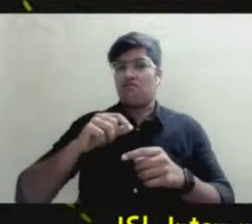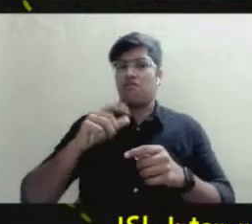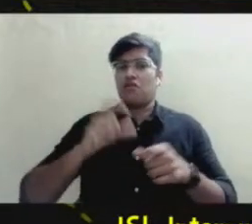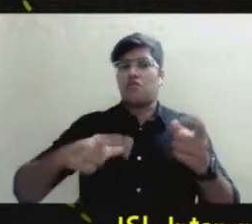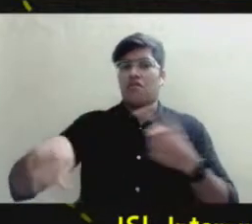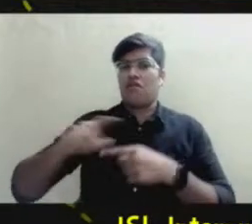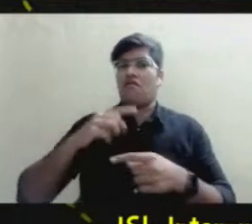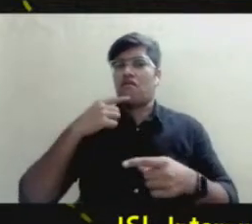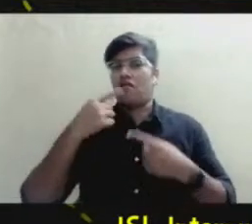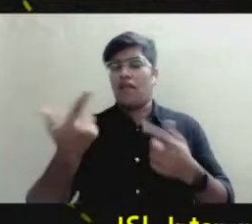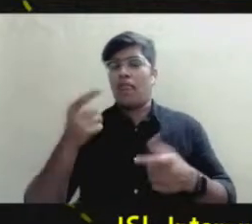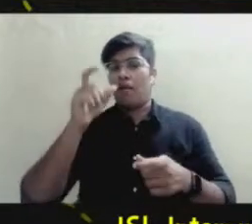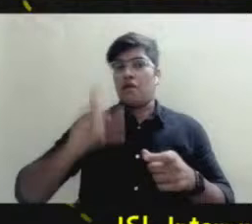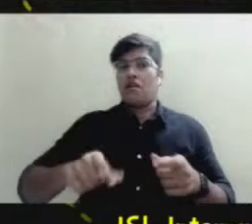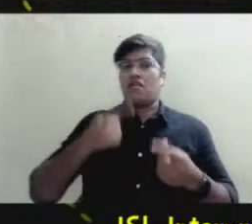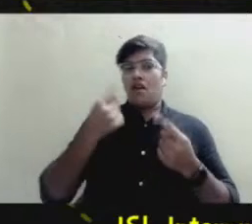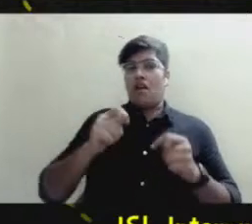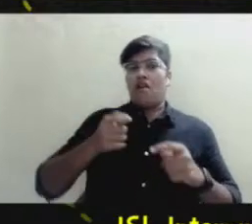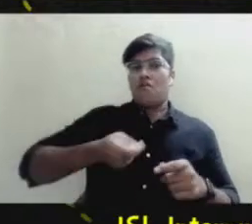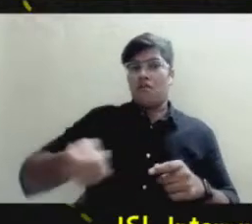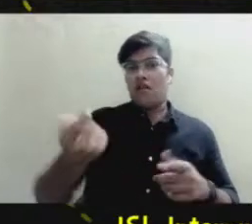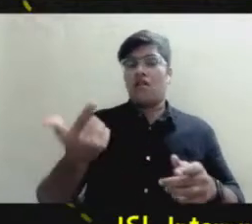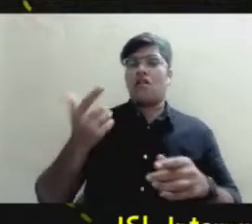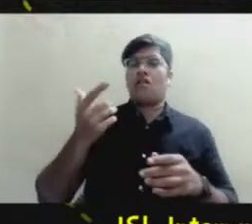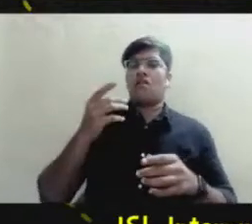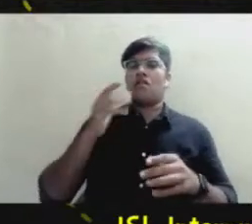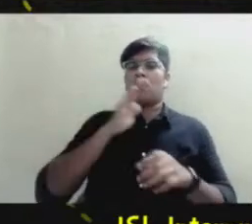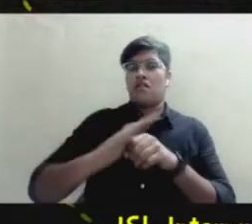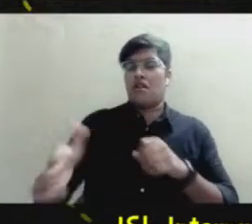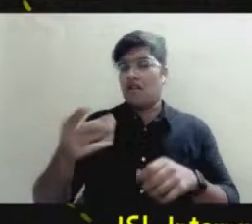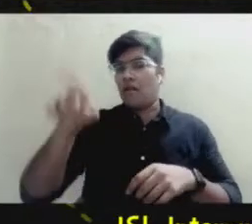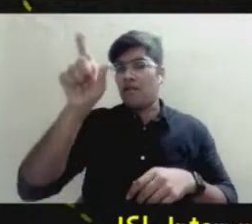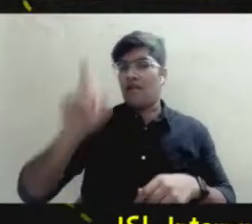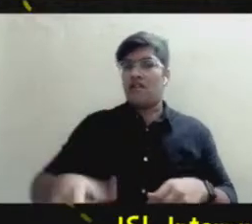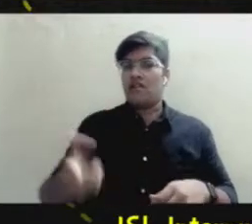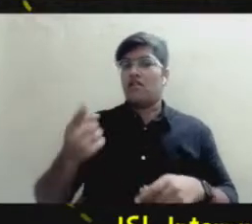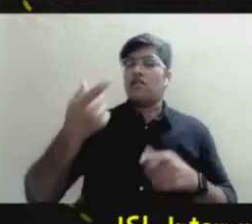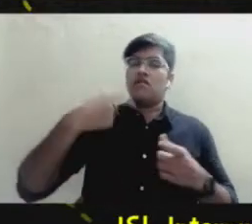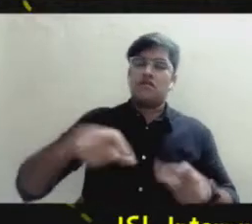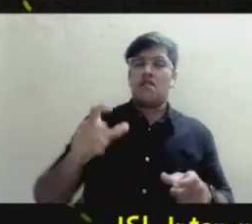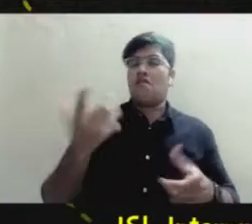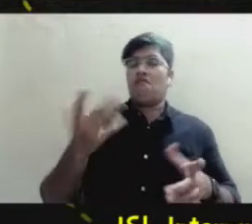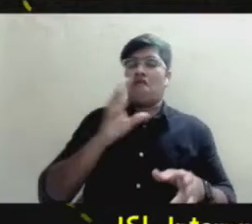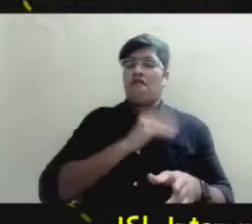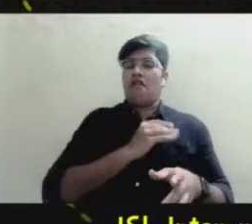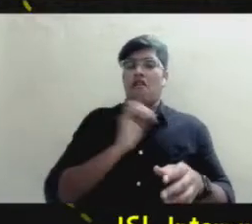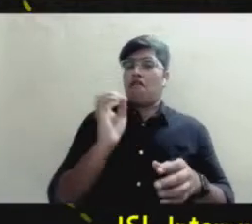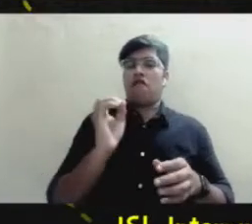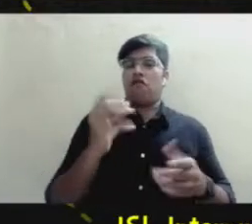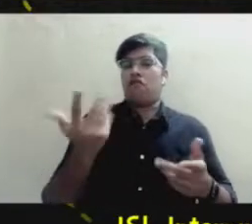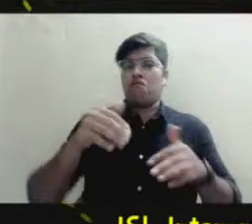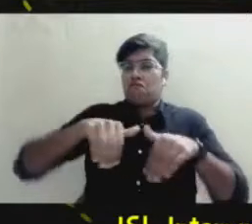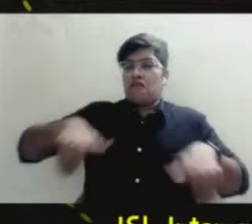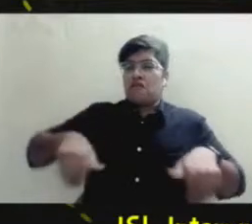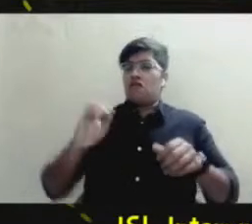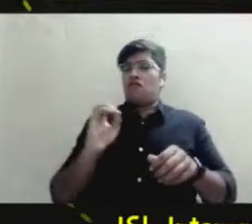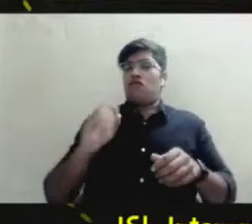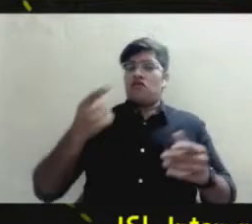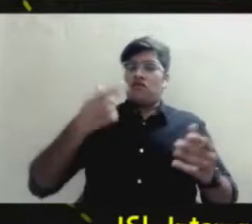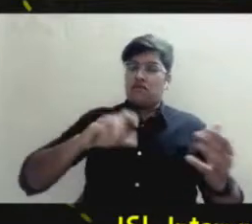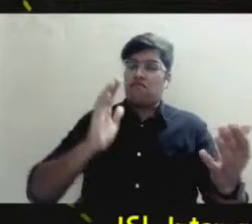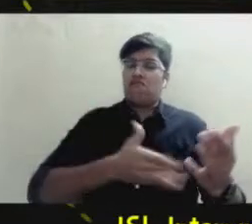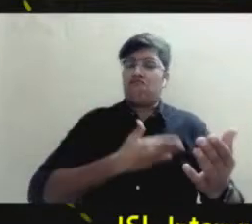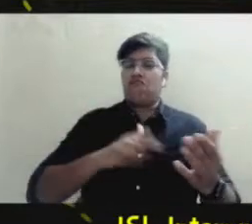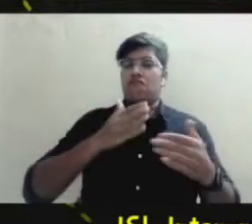People tried to murder her in different ways, and yet she was not backing down, So that's her